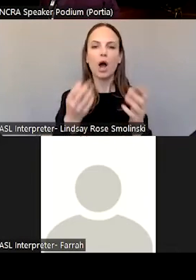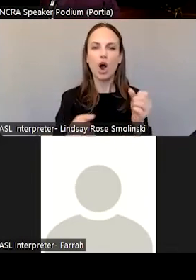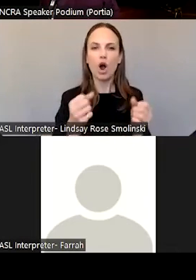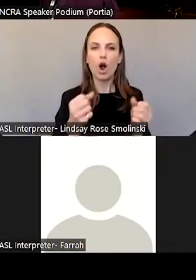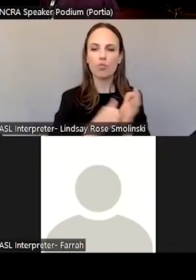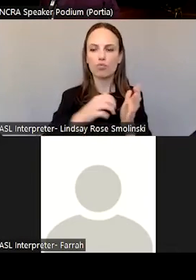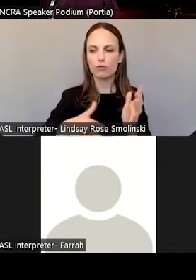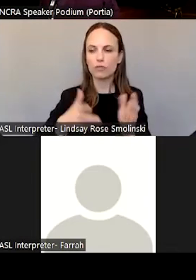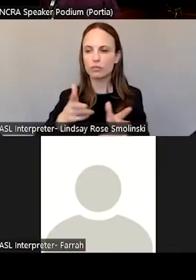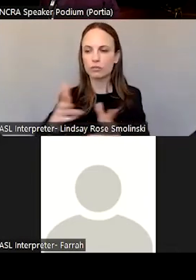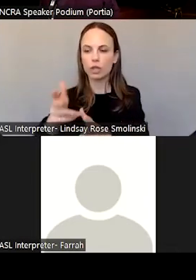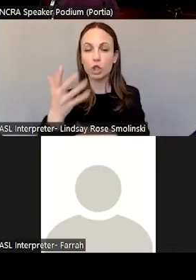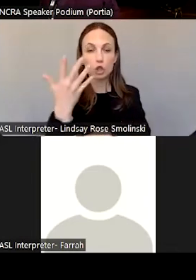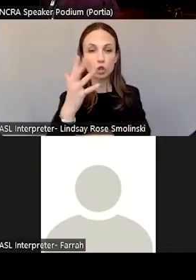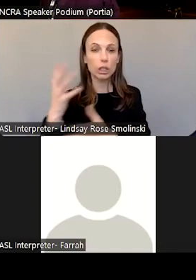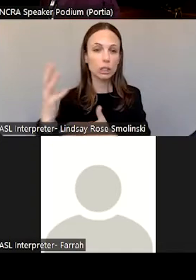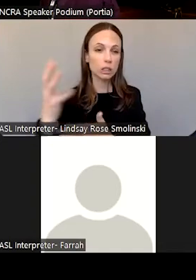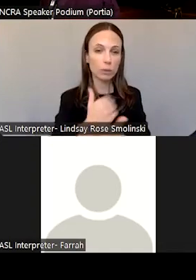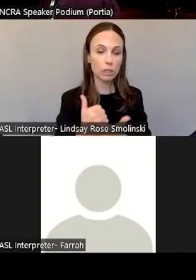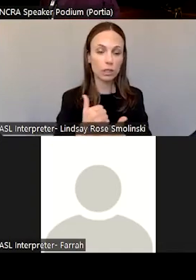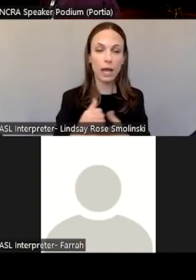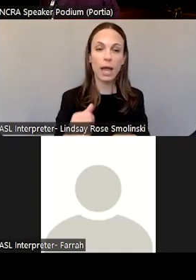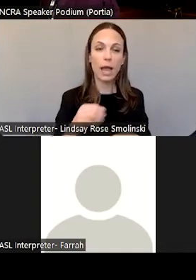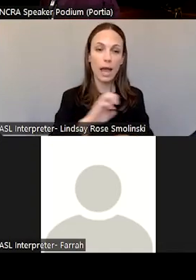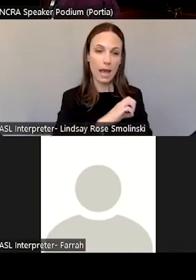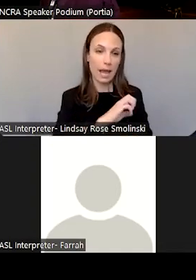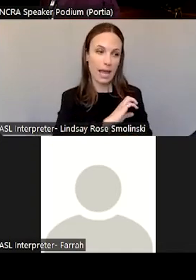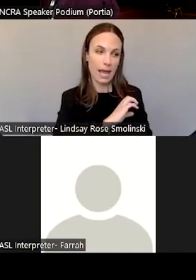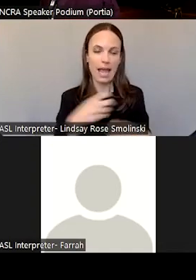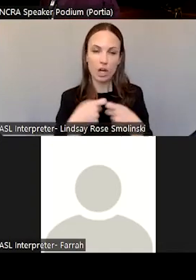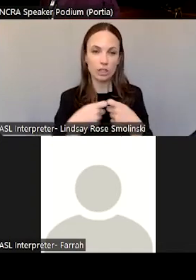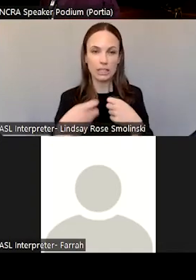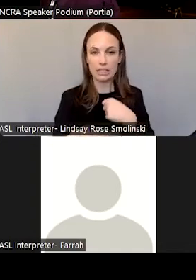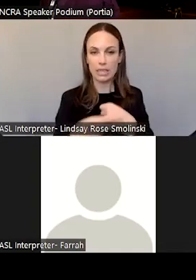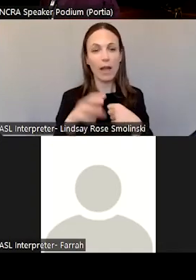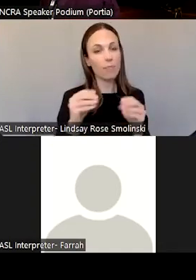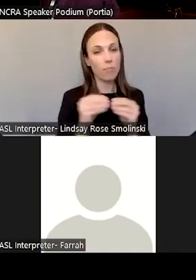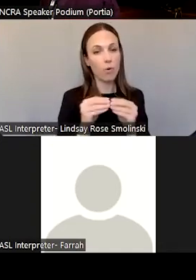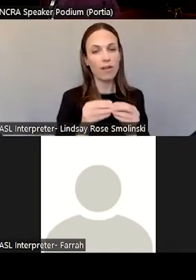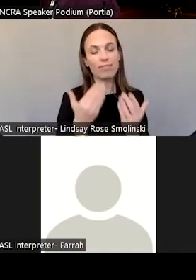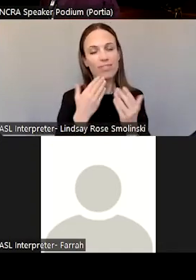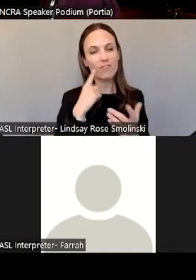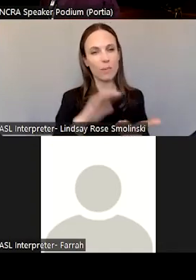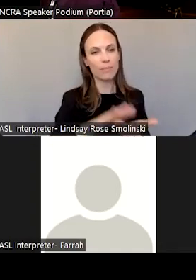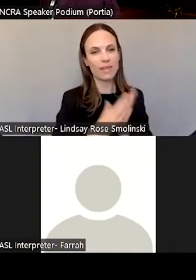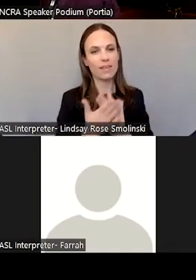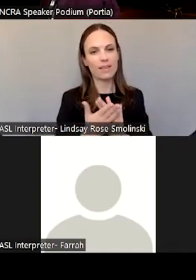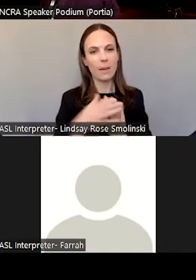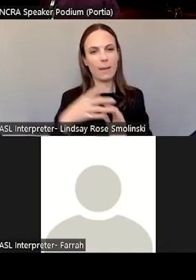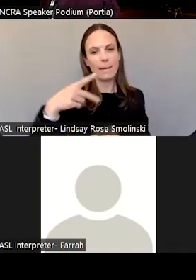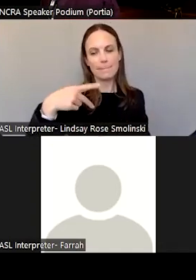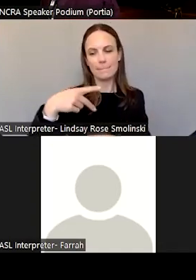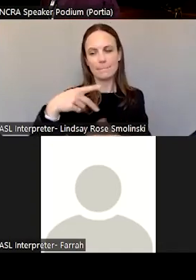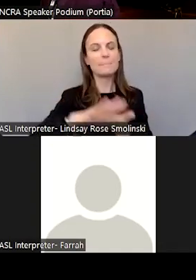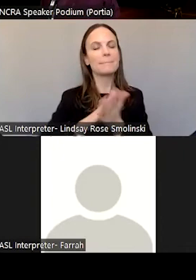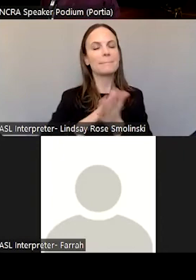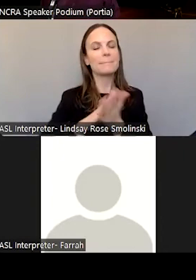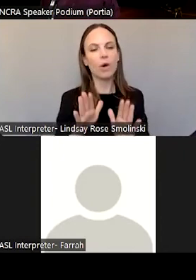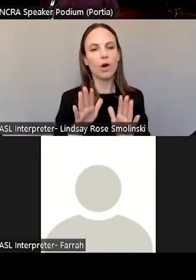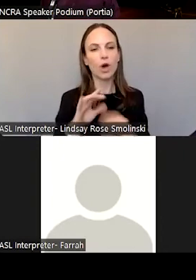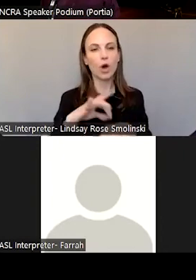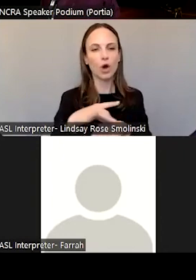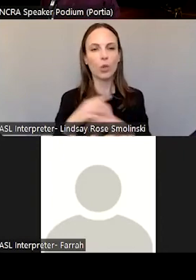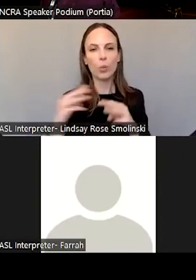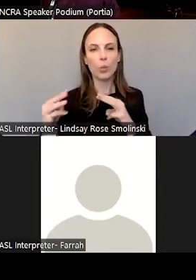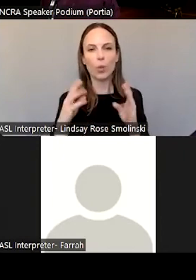tree sequestration, energy saved, and more. Thank you for becoming a peaceful Earth